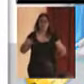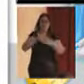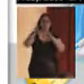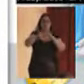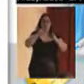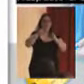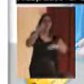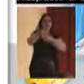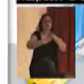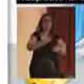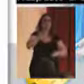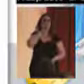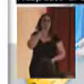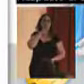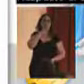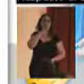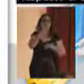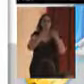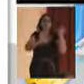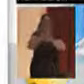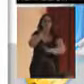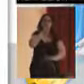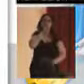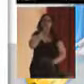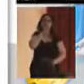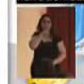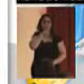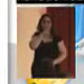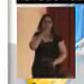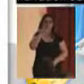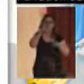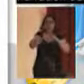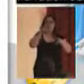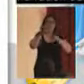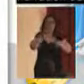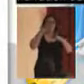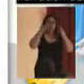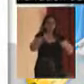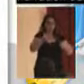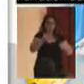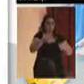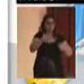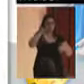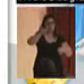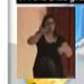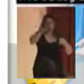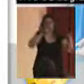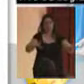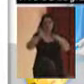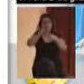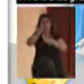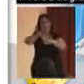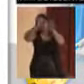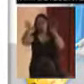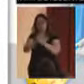Regarding the videos, these videos should be narrated. For live videos, we suggest placing